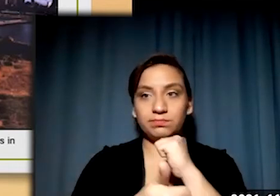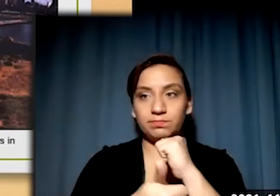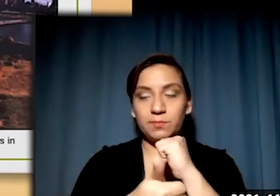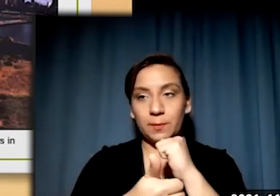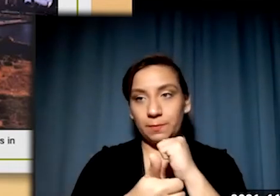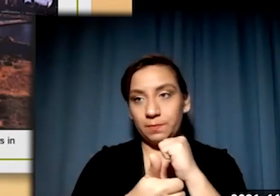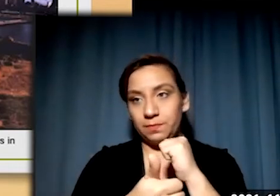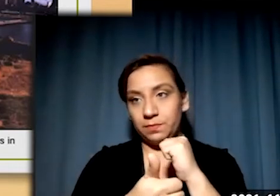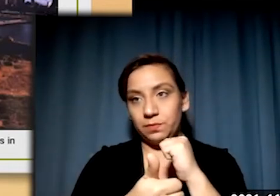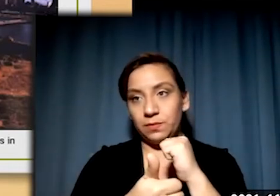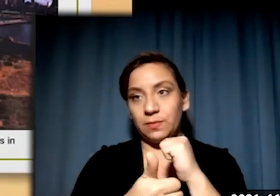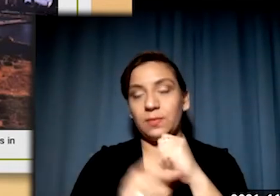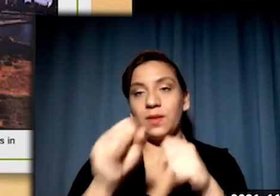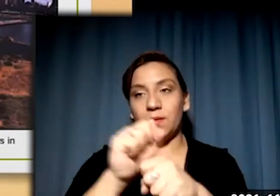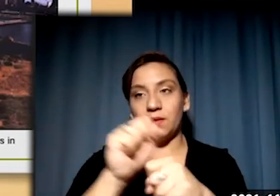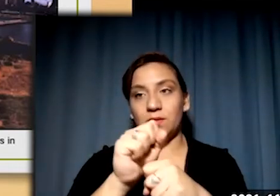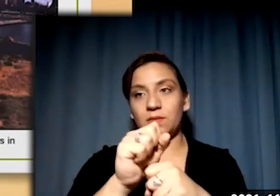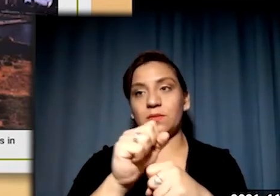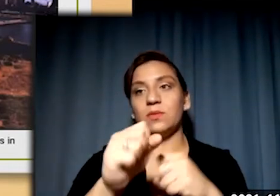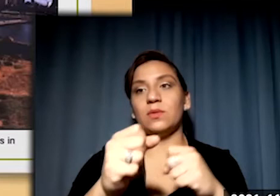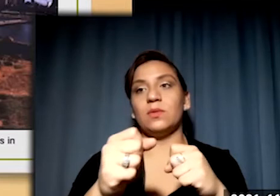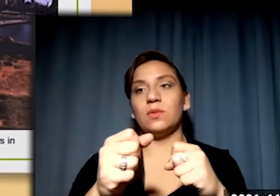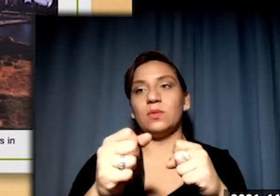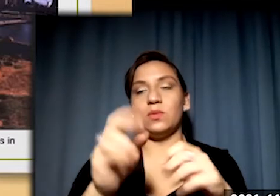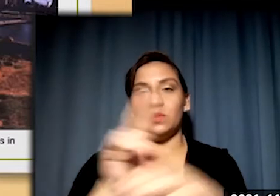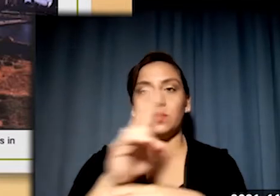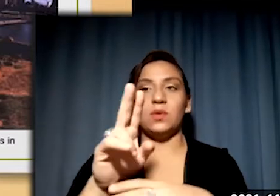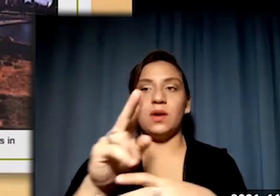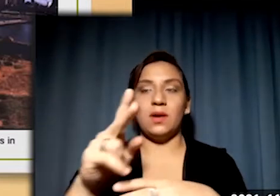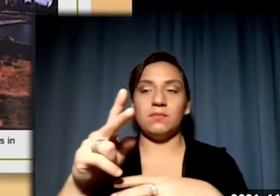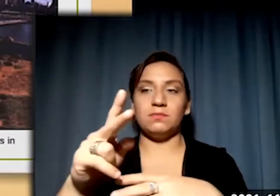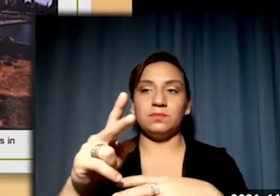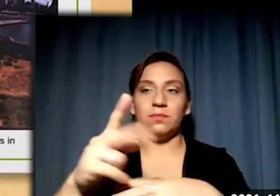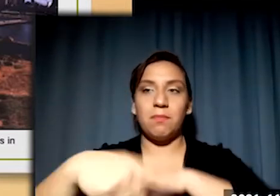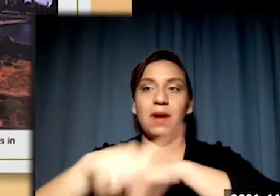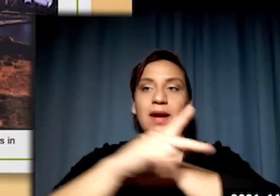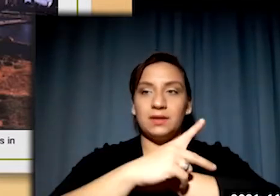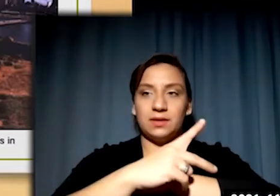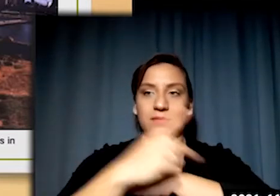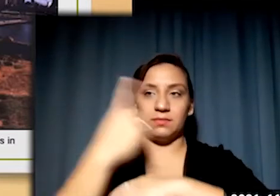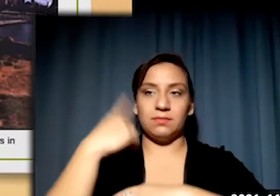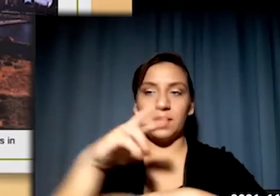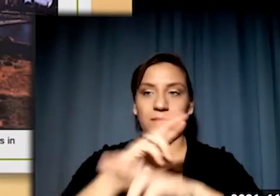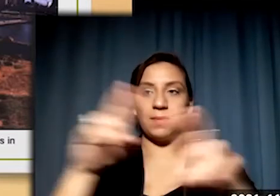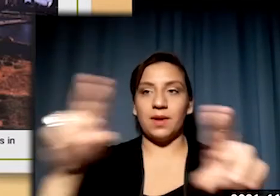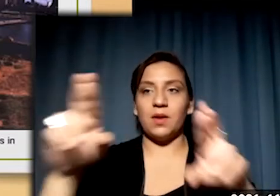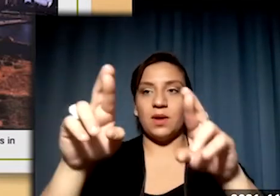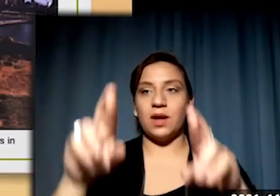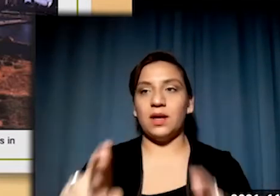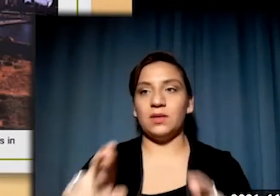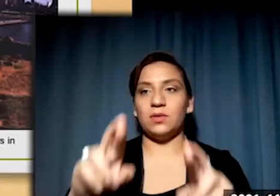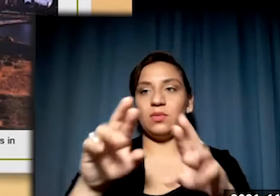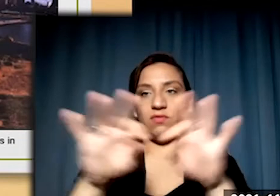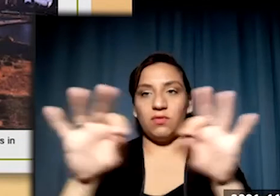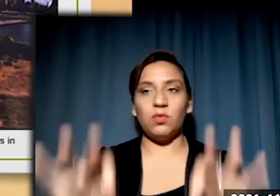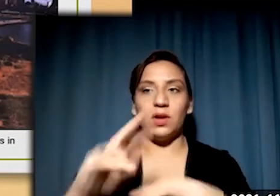Office to prepare a national registration form for the advanced line that would integrate national